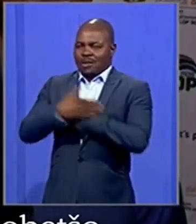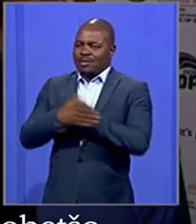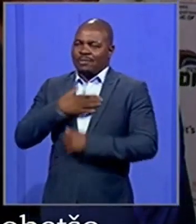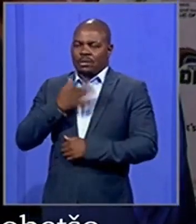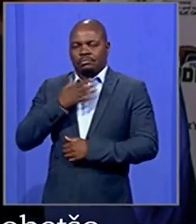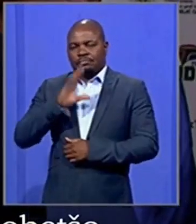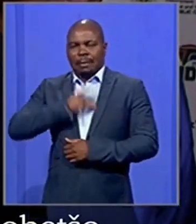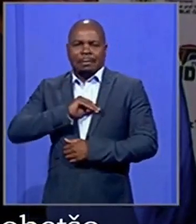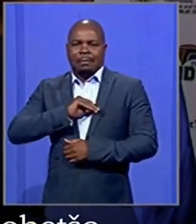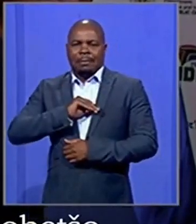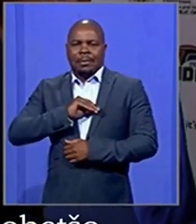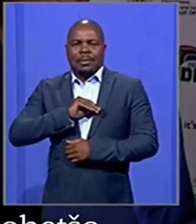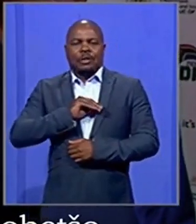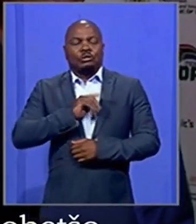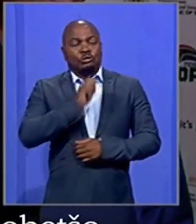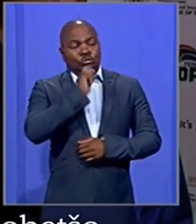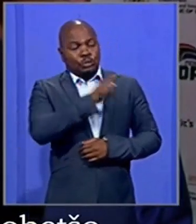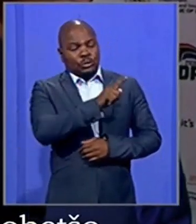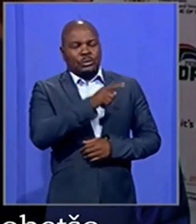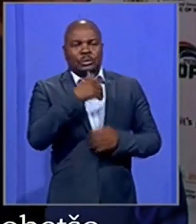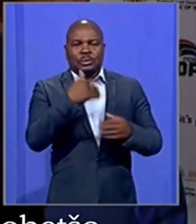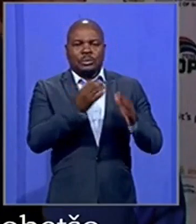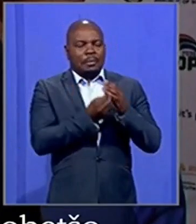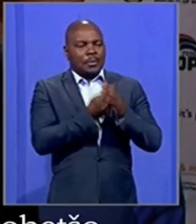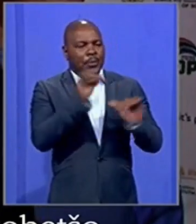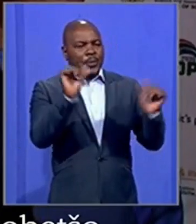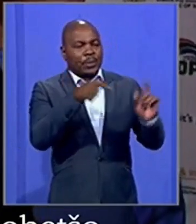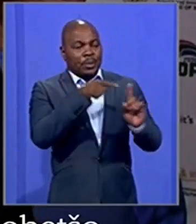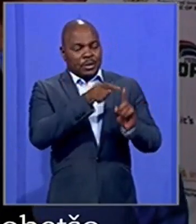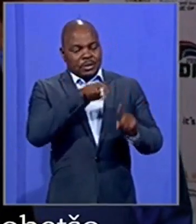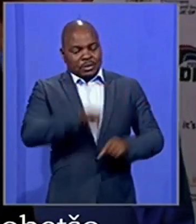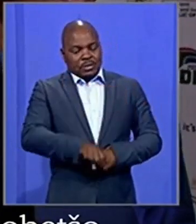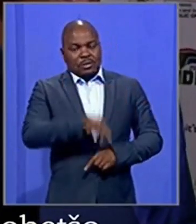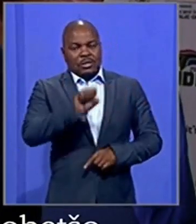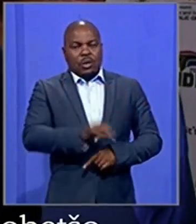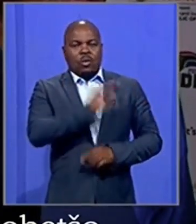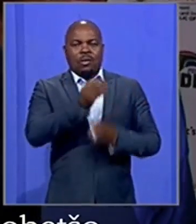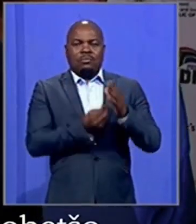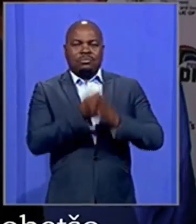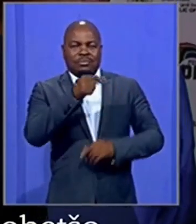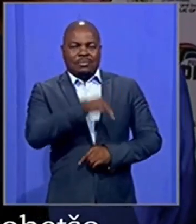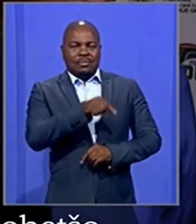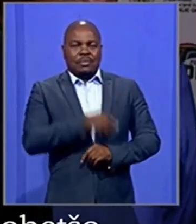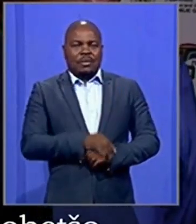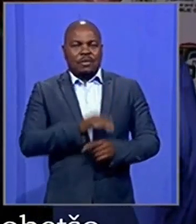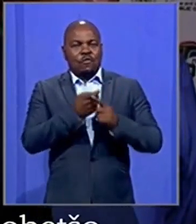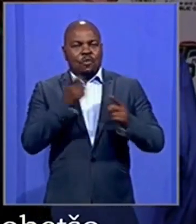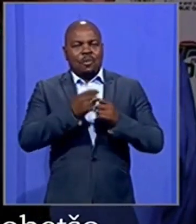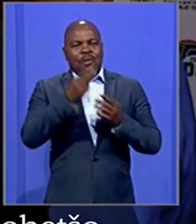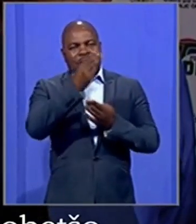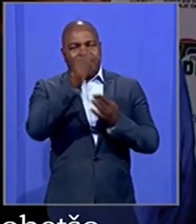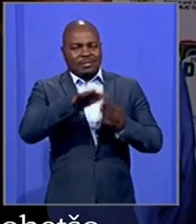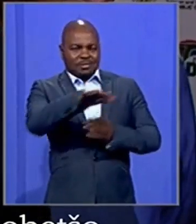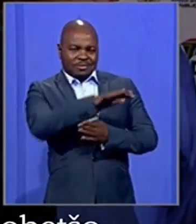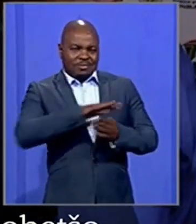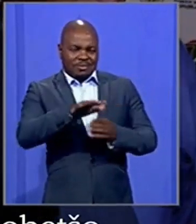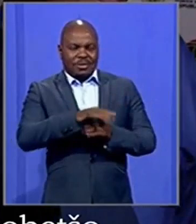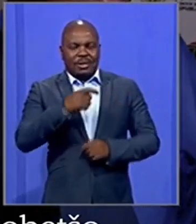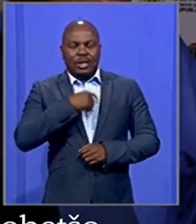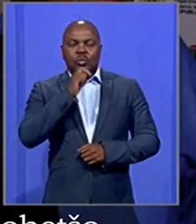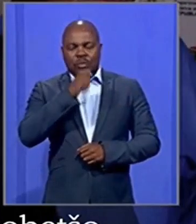country. She's one of the great products that the country has produced. in the arts, and I'm really